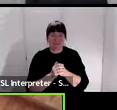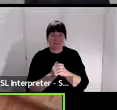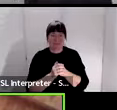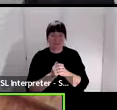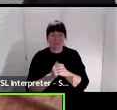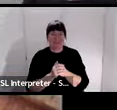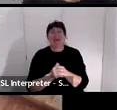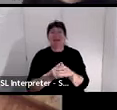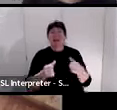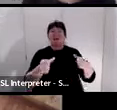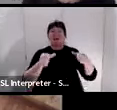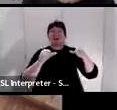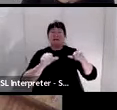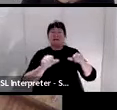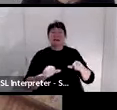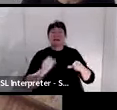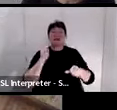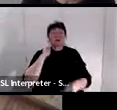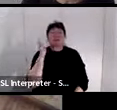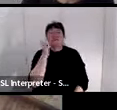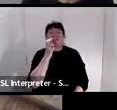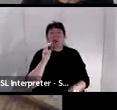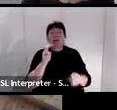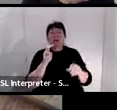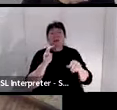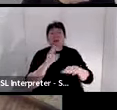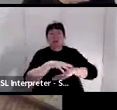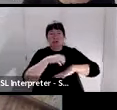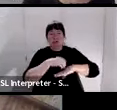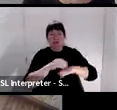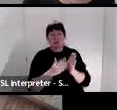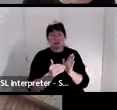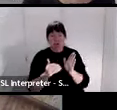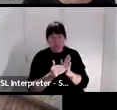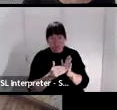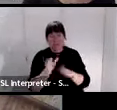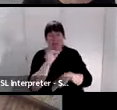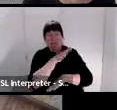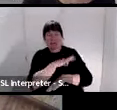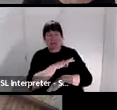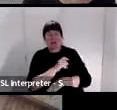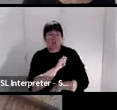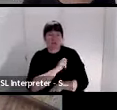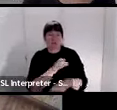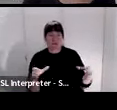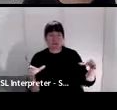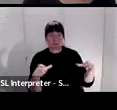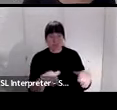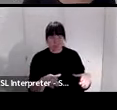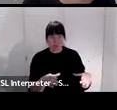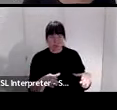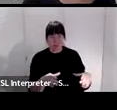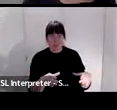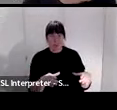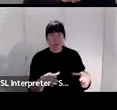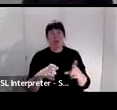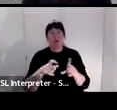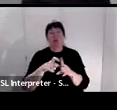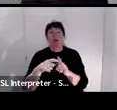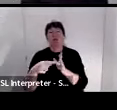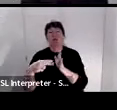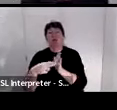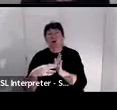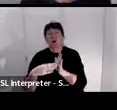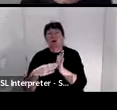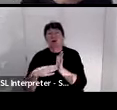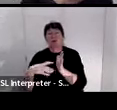So we now have Deafblind Association of New Zealand Charitable Trust and Don McKenzie, and